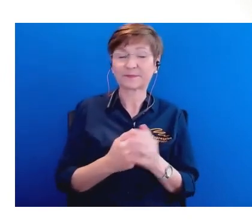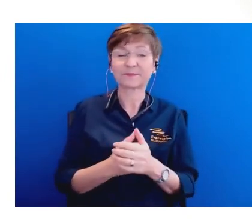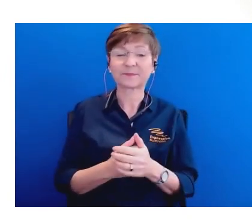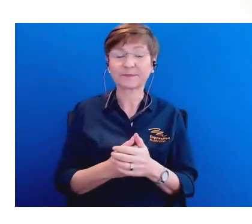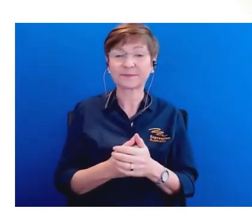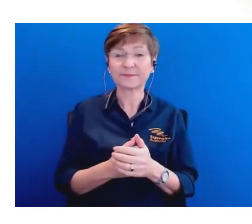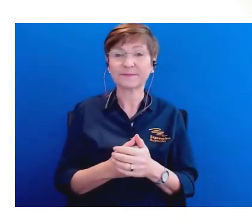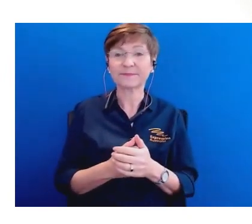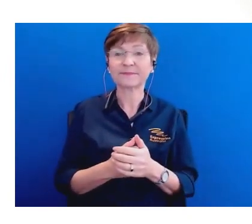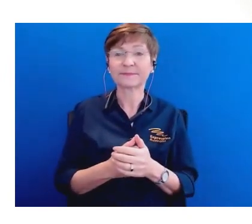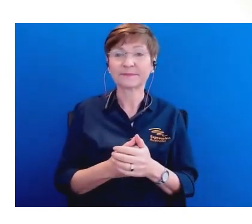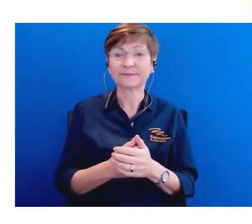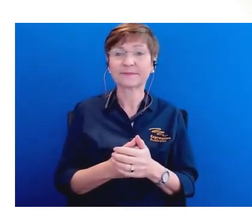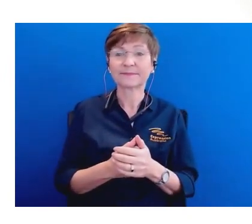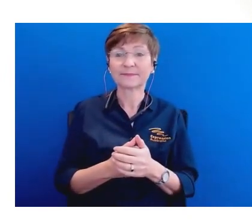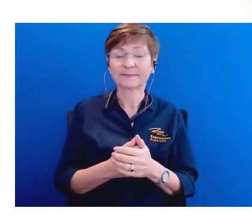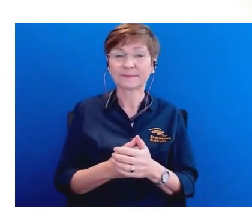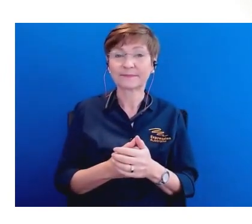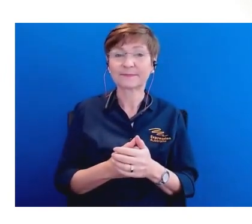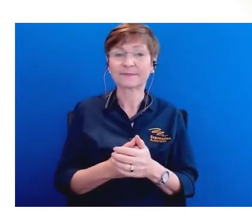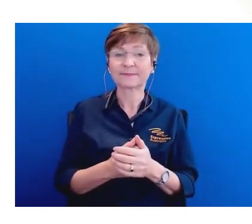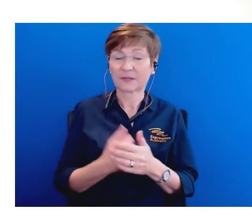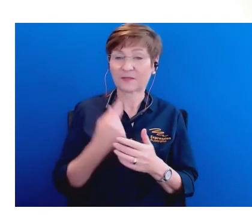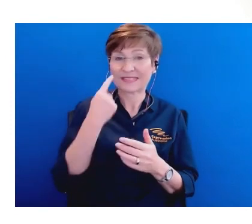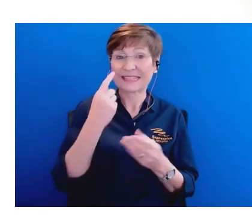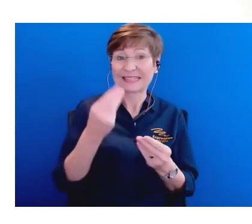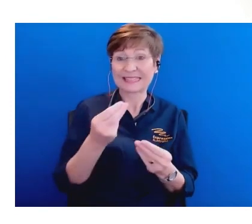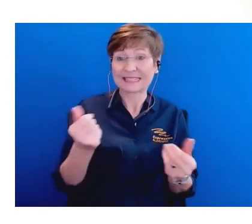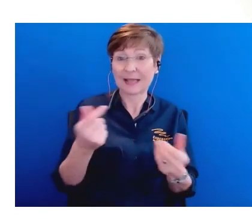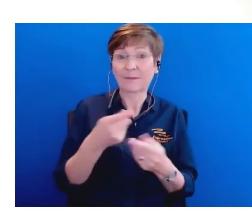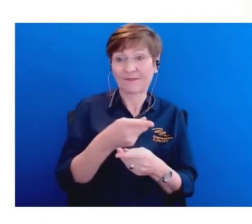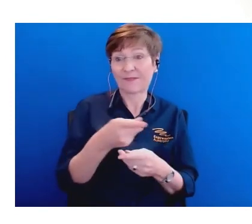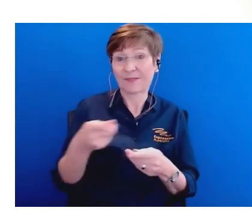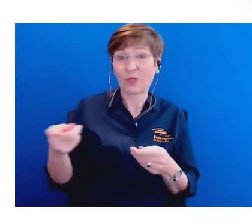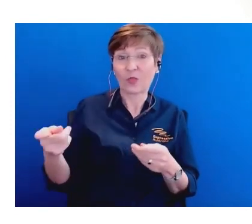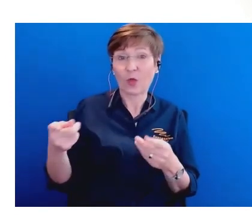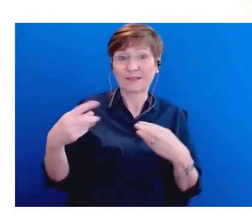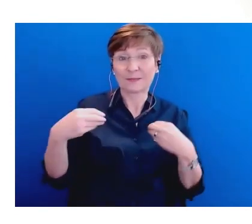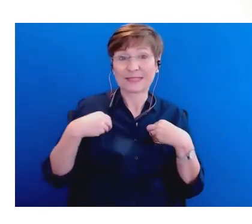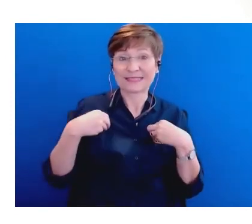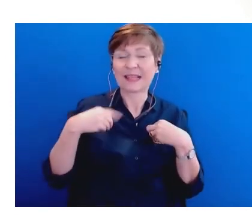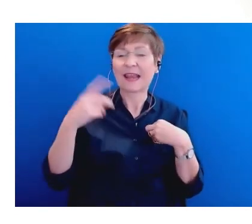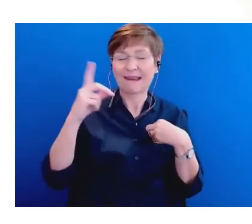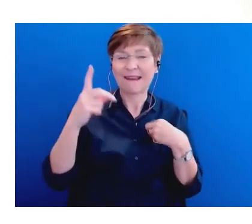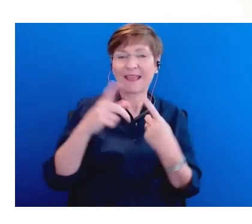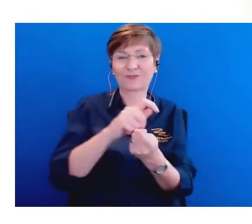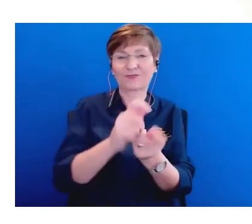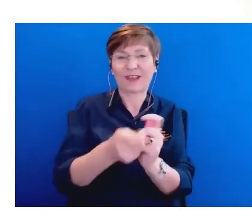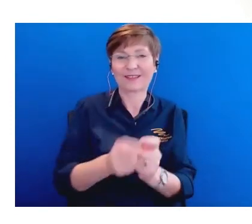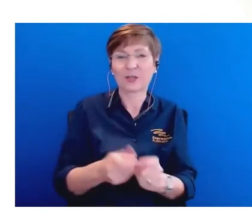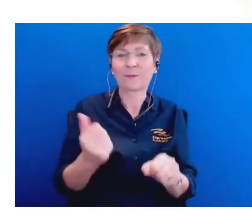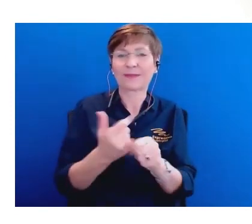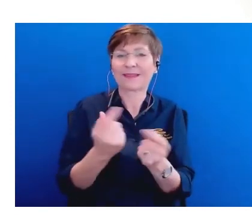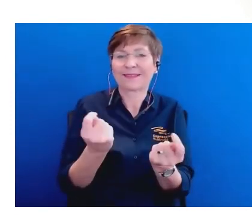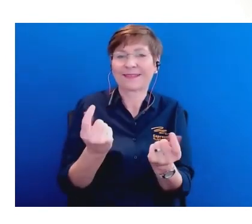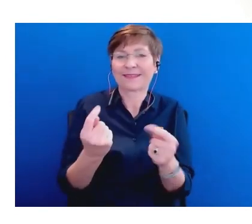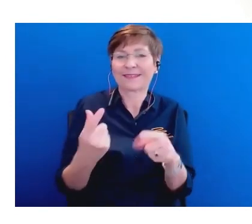providers offering at least some information in easy English format, which is a really great development, although of course